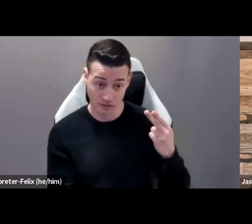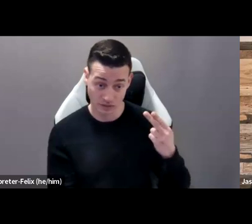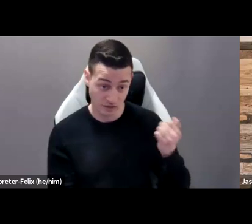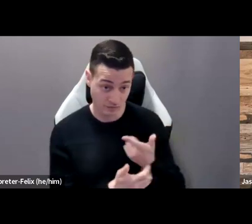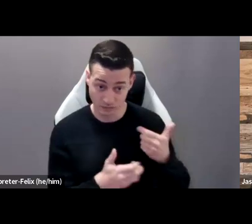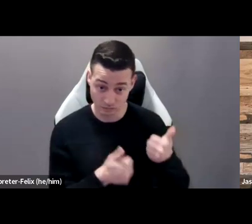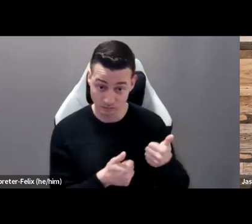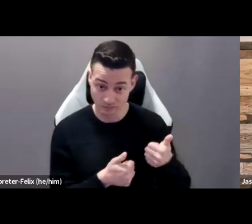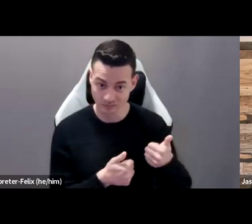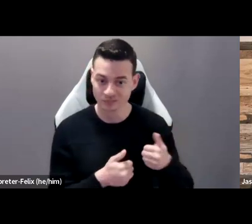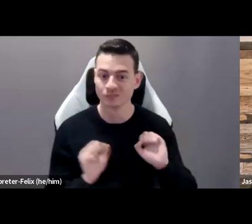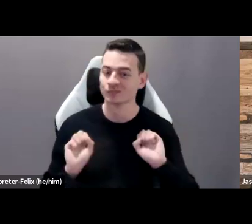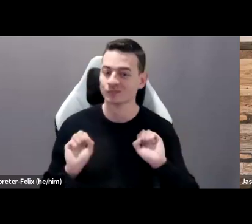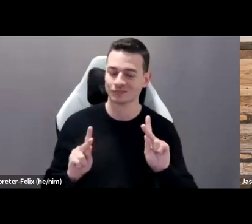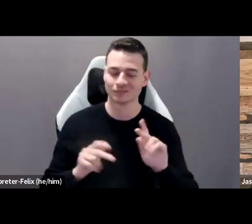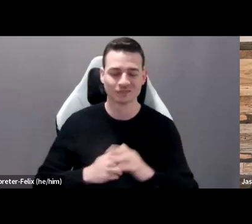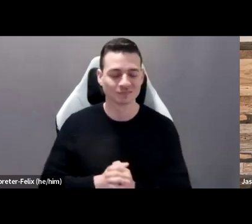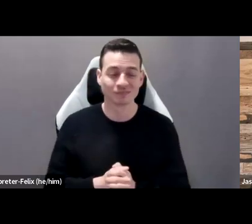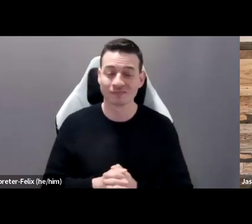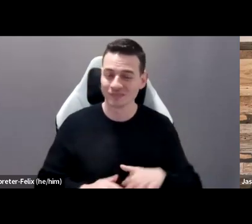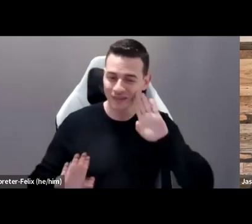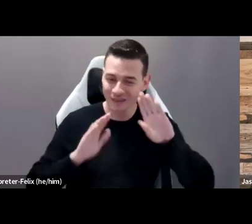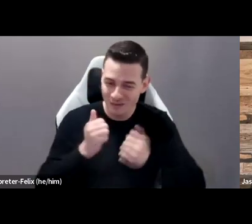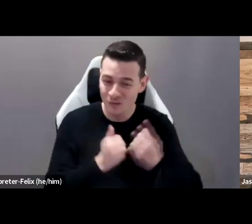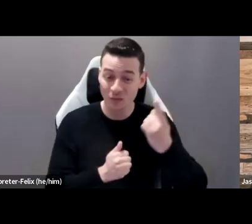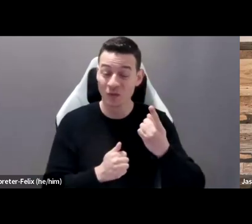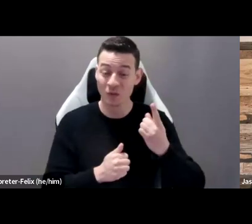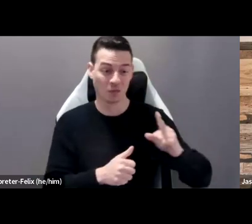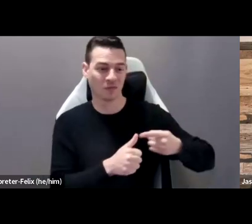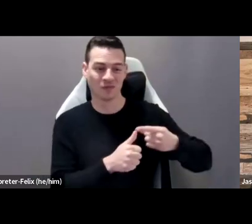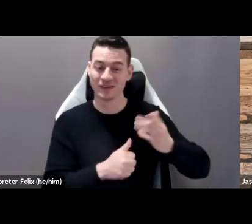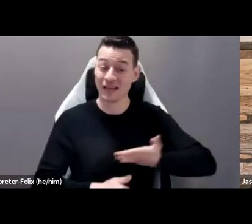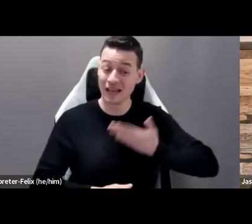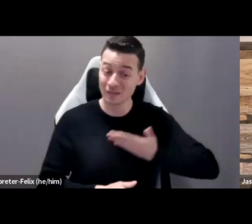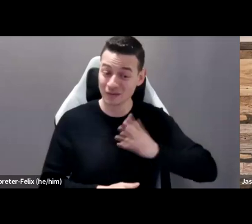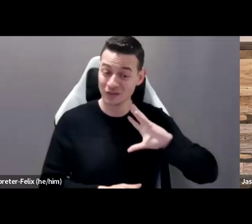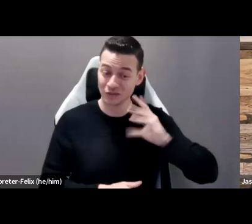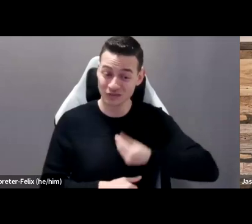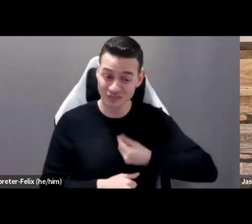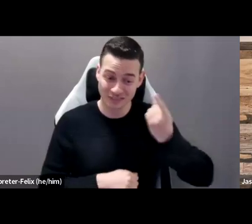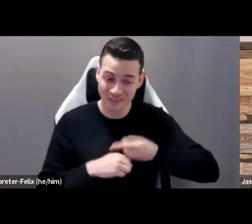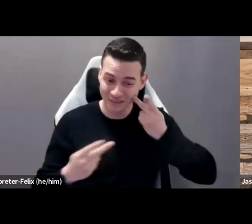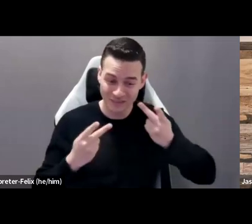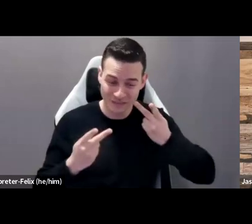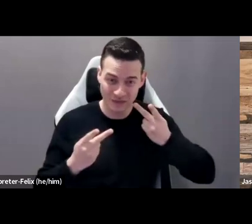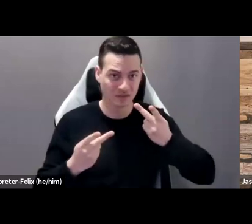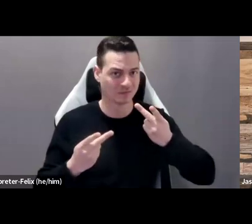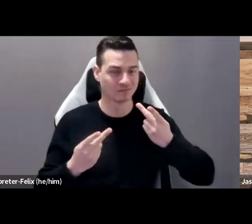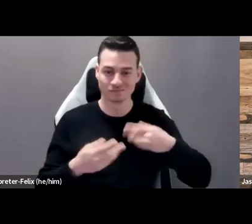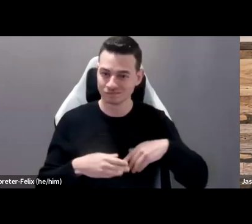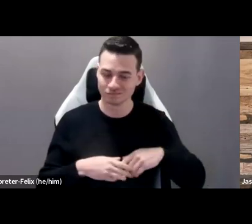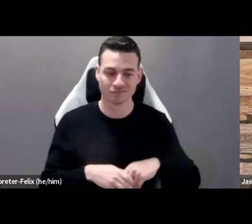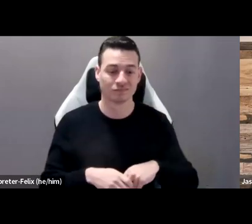Great, thanks. Hi, everybody. Welcome to, first of all, happy Transgender Day of Visibility. And welcome to the